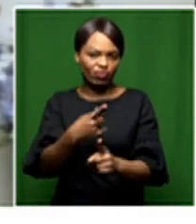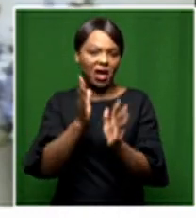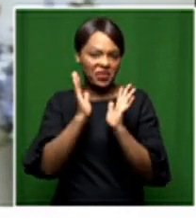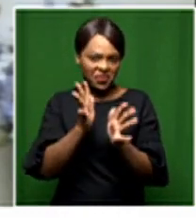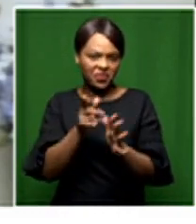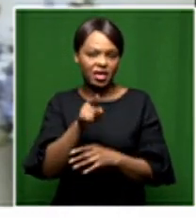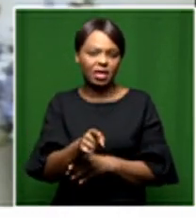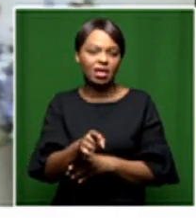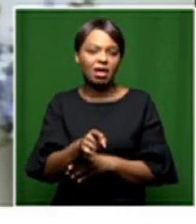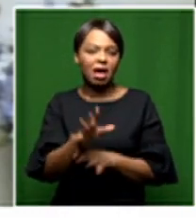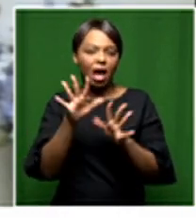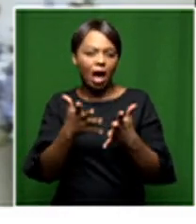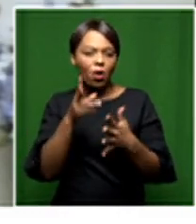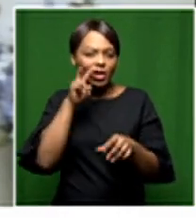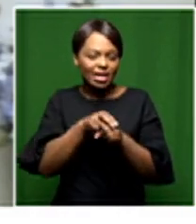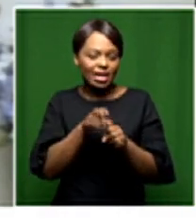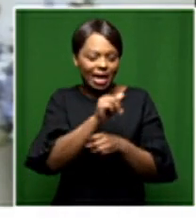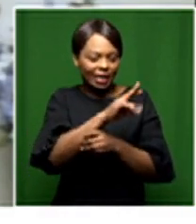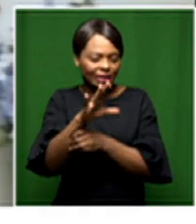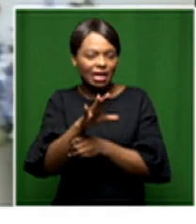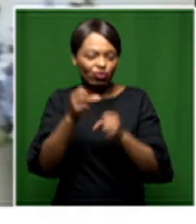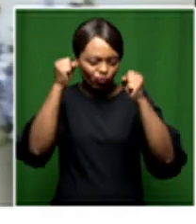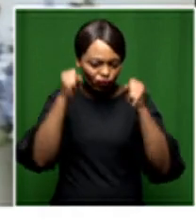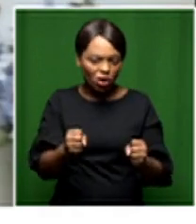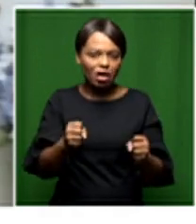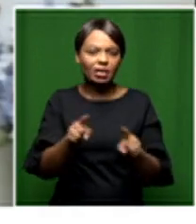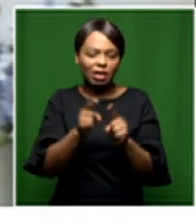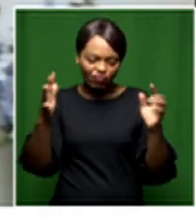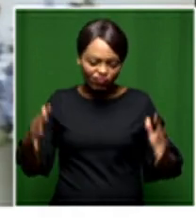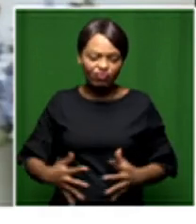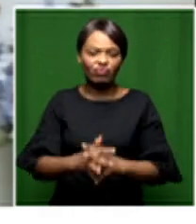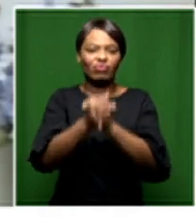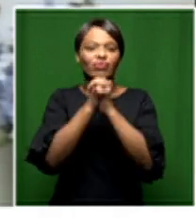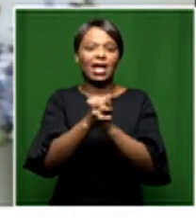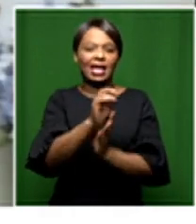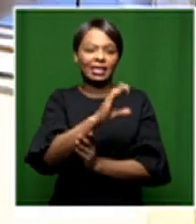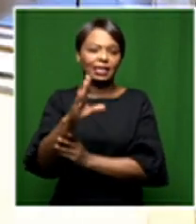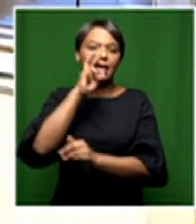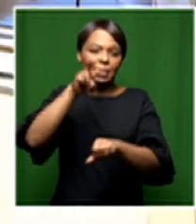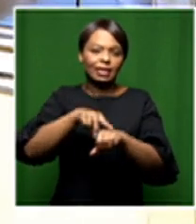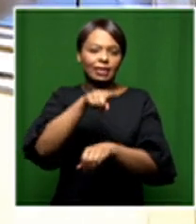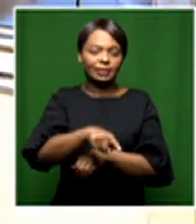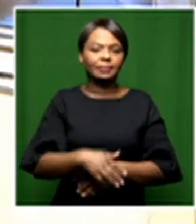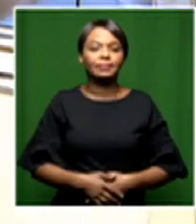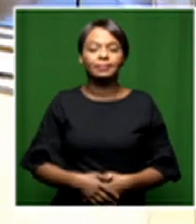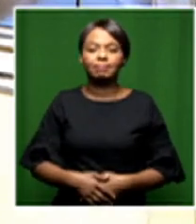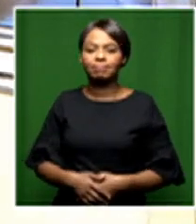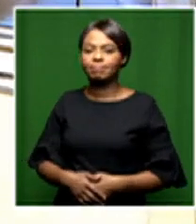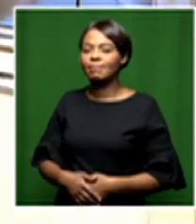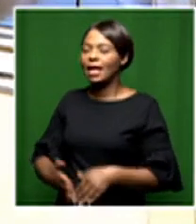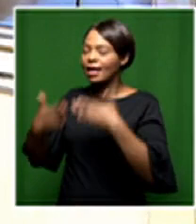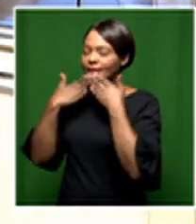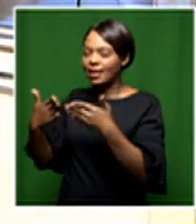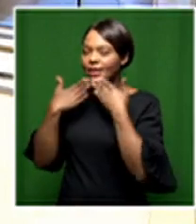the strengthening and the reinvigoration of the ANC. Professor Susan Booysen, thanks so much